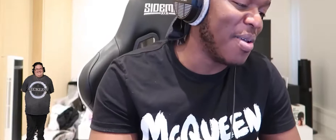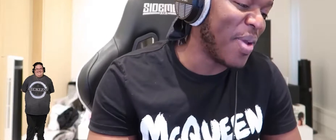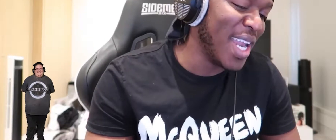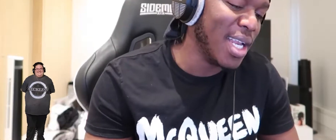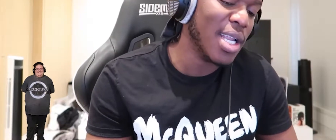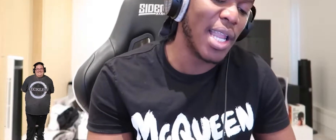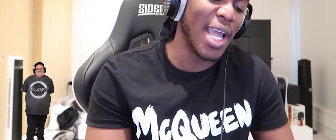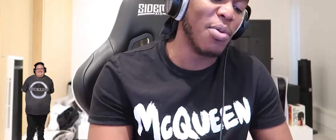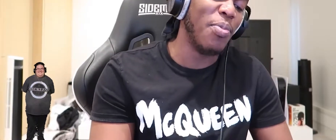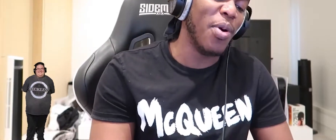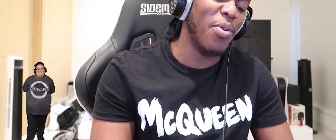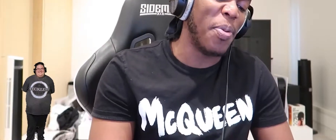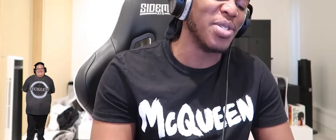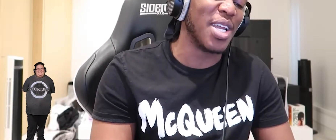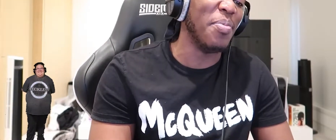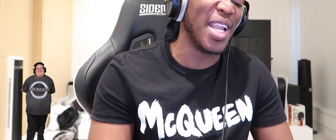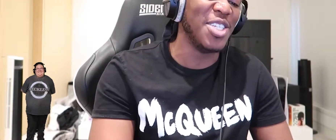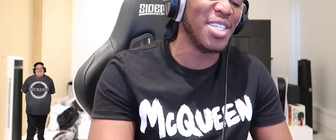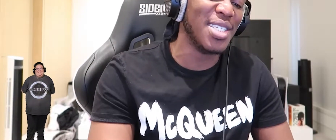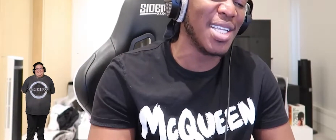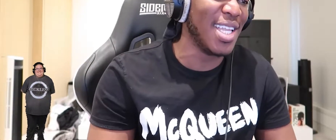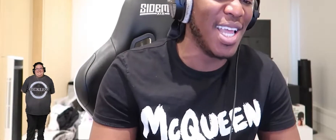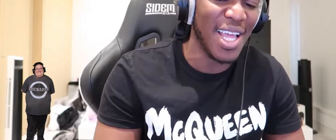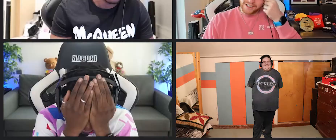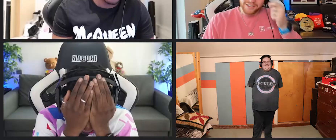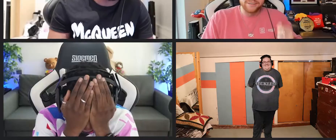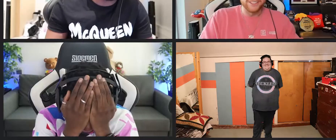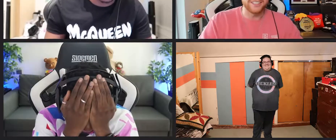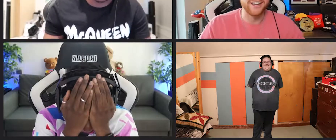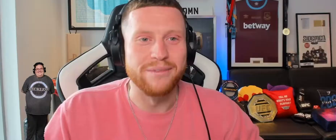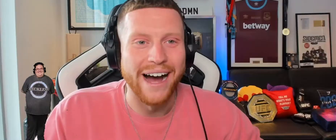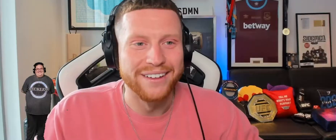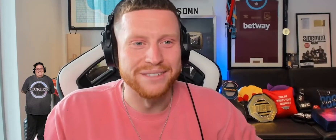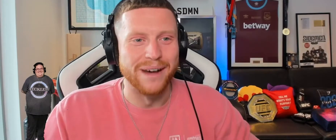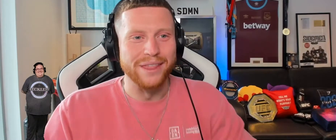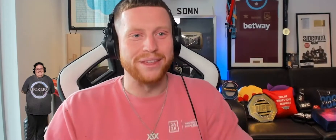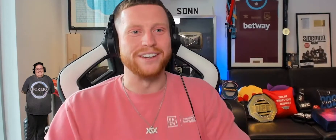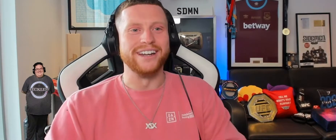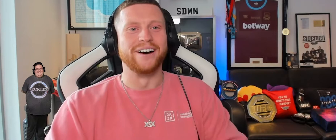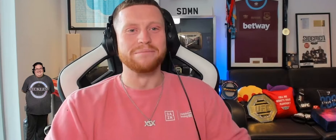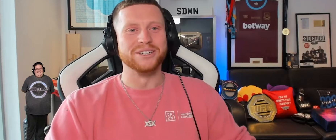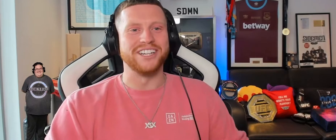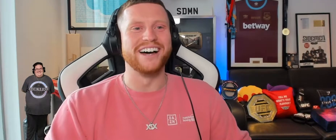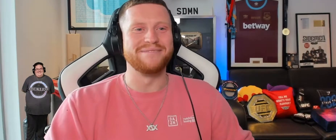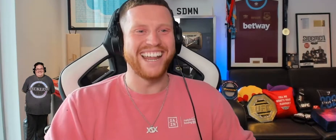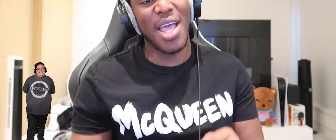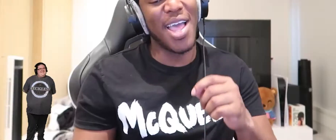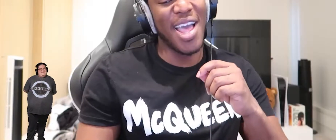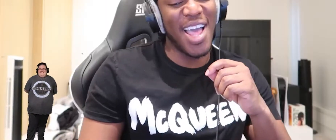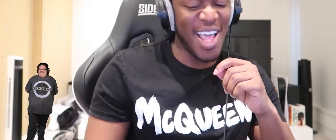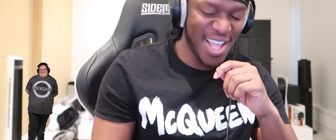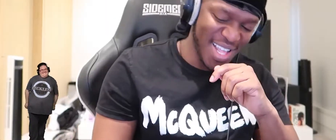Second channel's in the bin. Like, we're posting compilations. Back to for back. Just £7 a month, you can help more